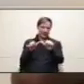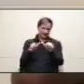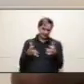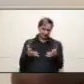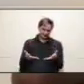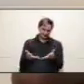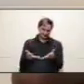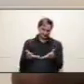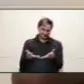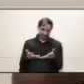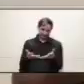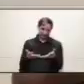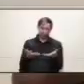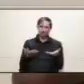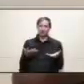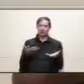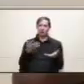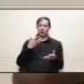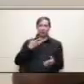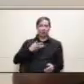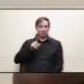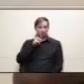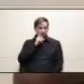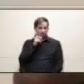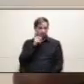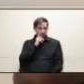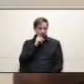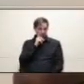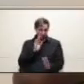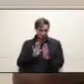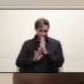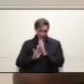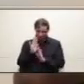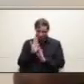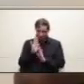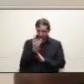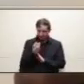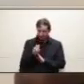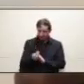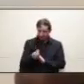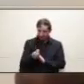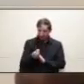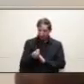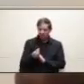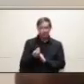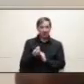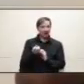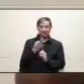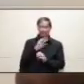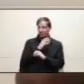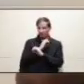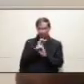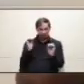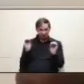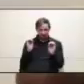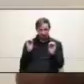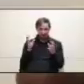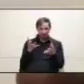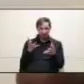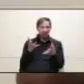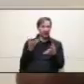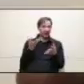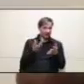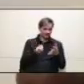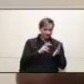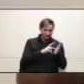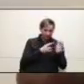sustainability. I just want to check if there is improvement on this practice. If no, are there measures that